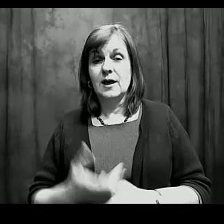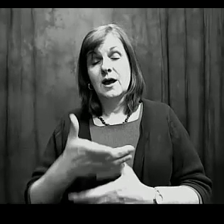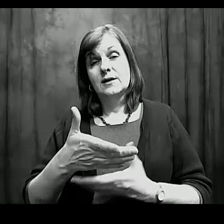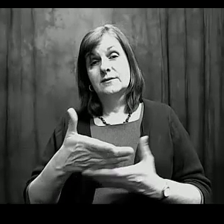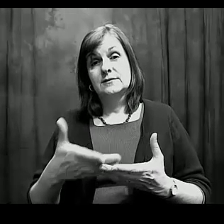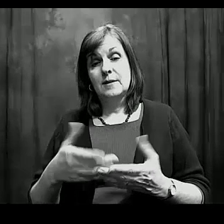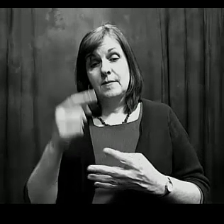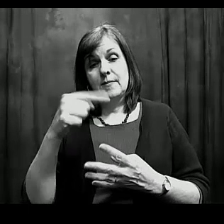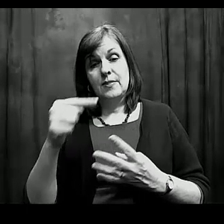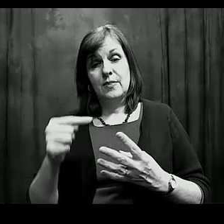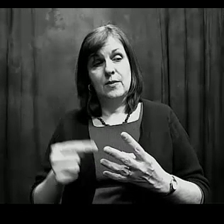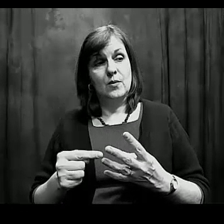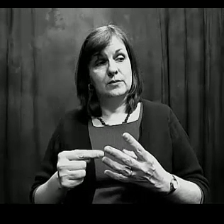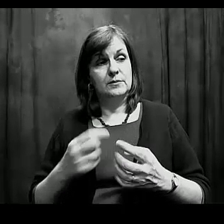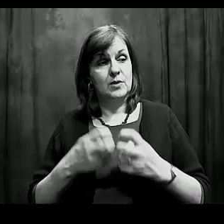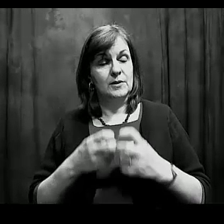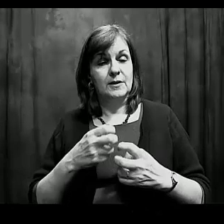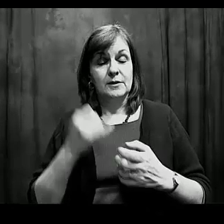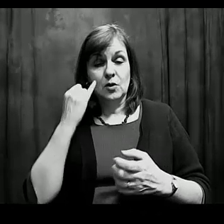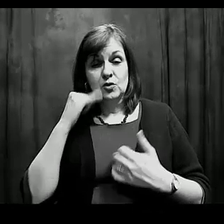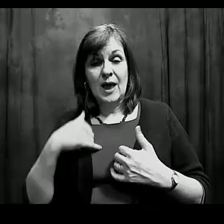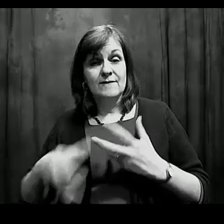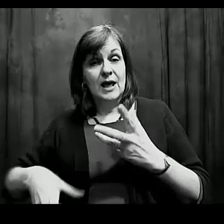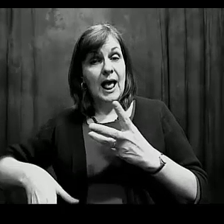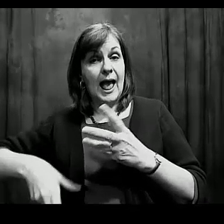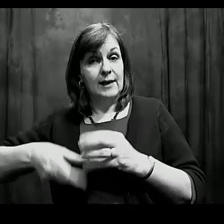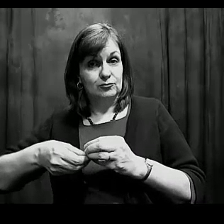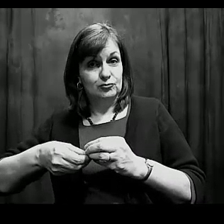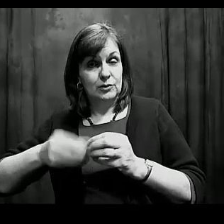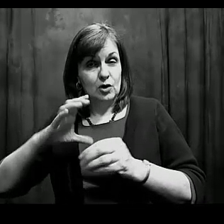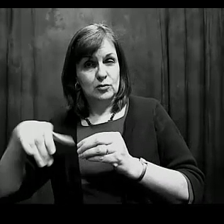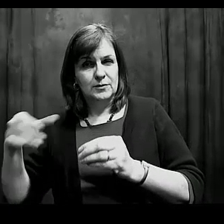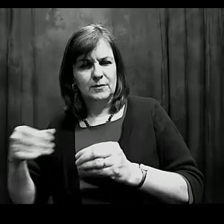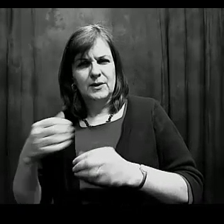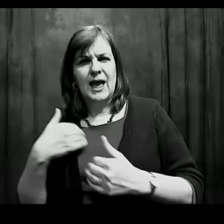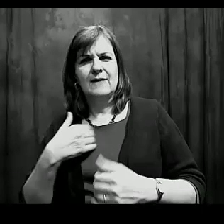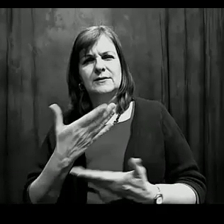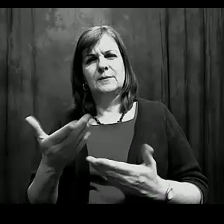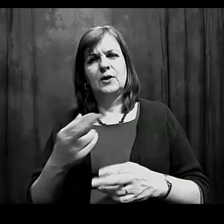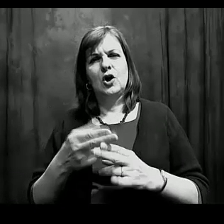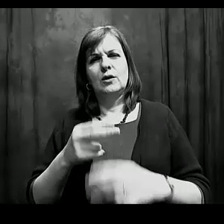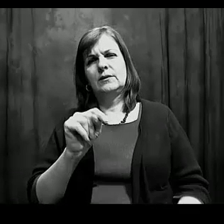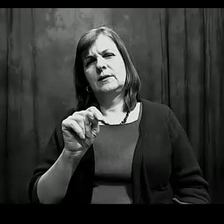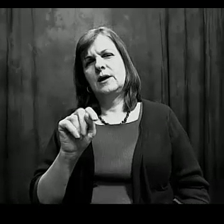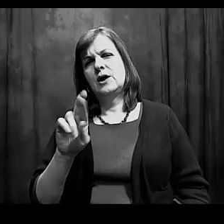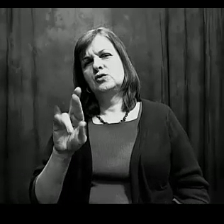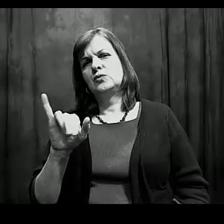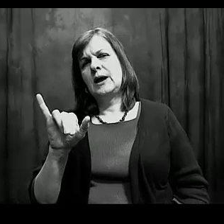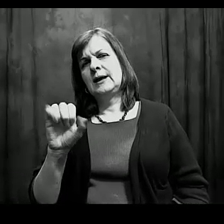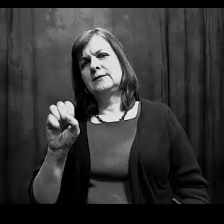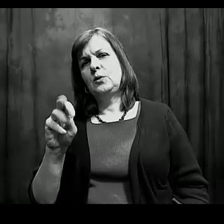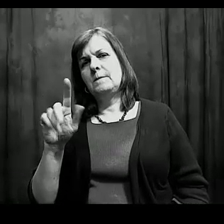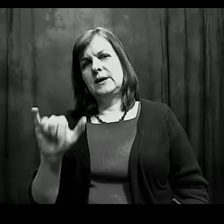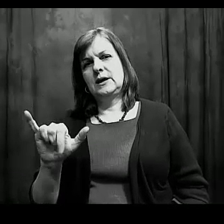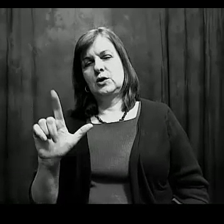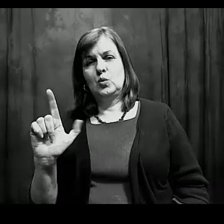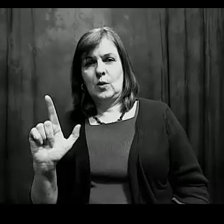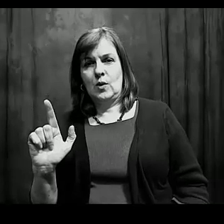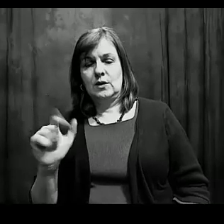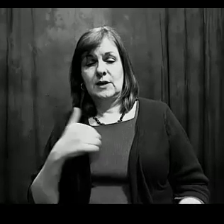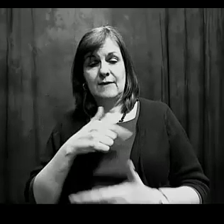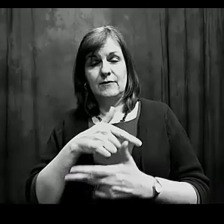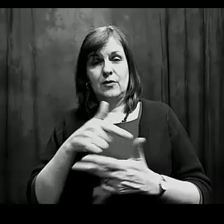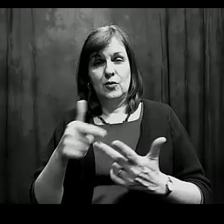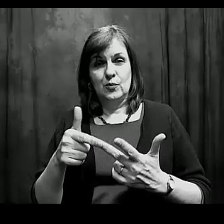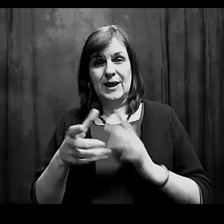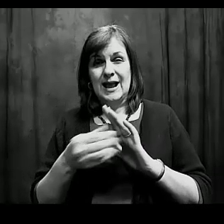And some of them, we look at extra chromosomes occur. We have something known as trisomy 21,